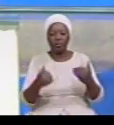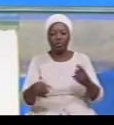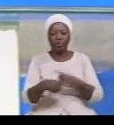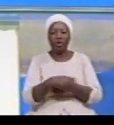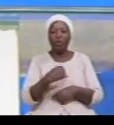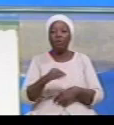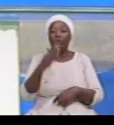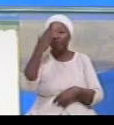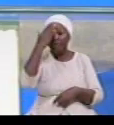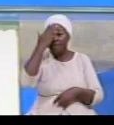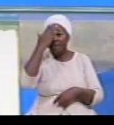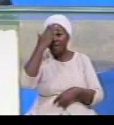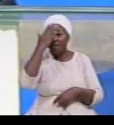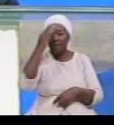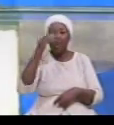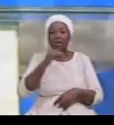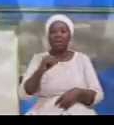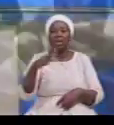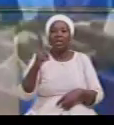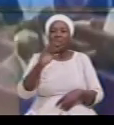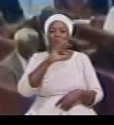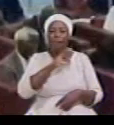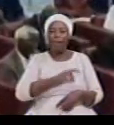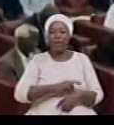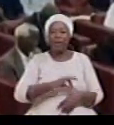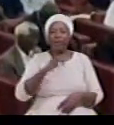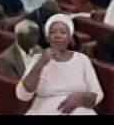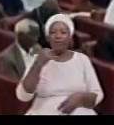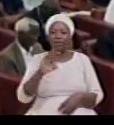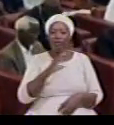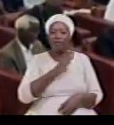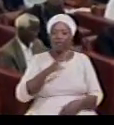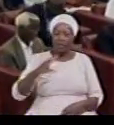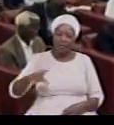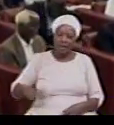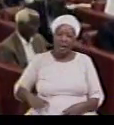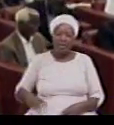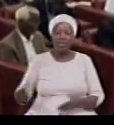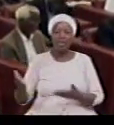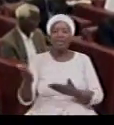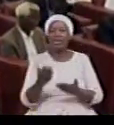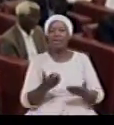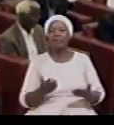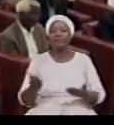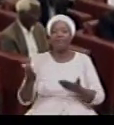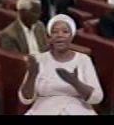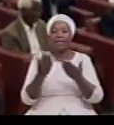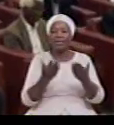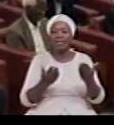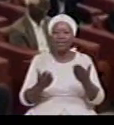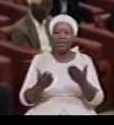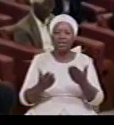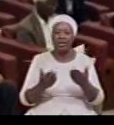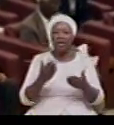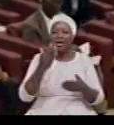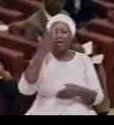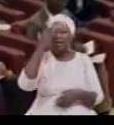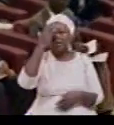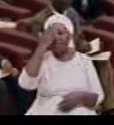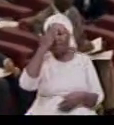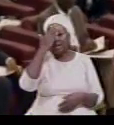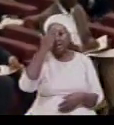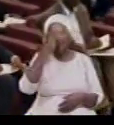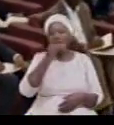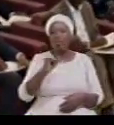discerning the benefits of Christ's sacrifice. Discerning the